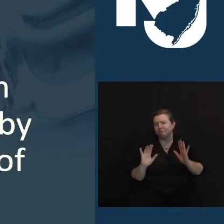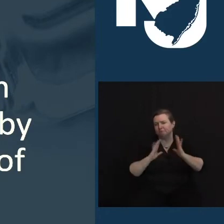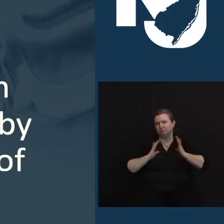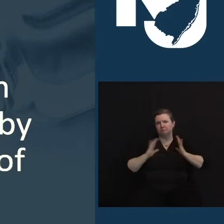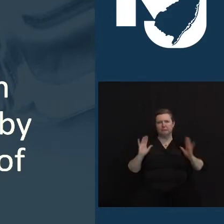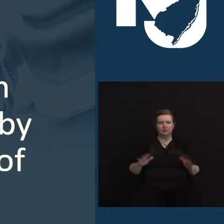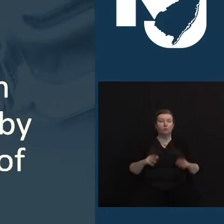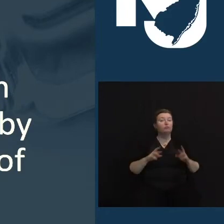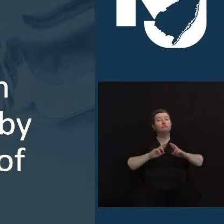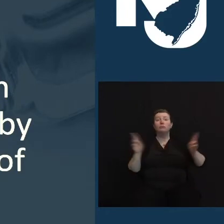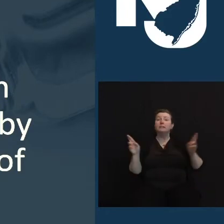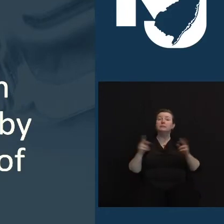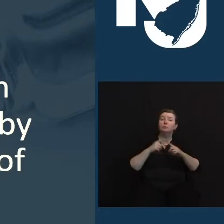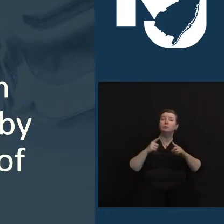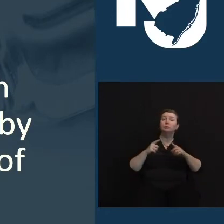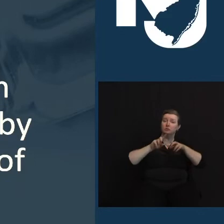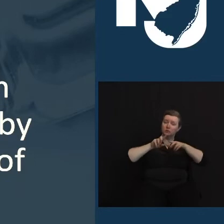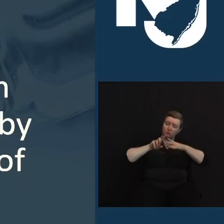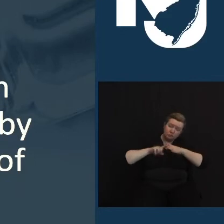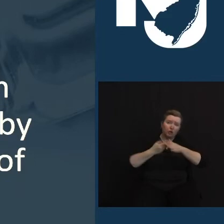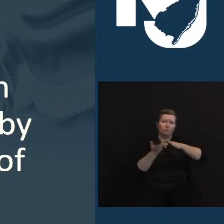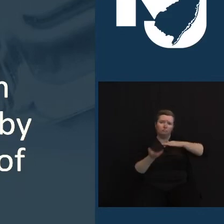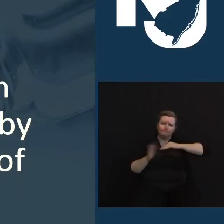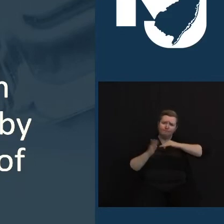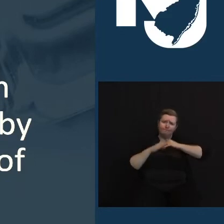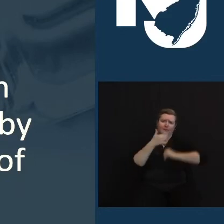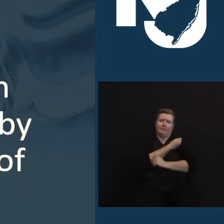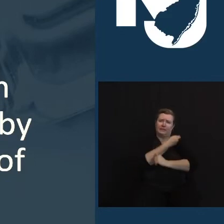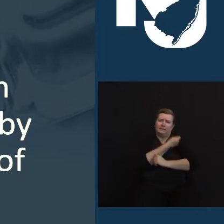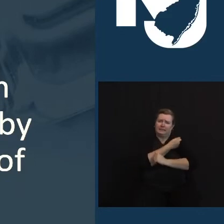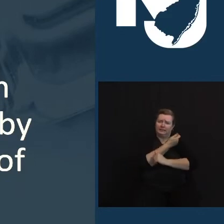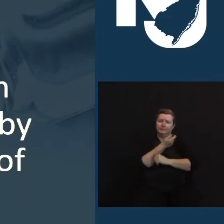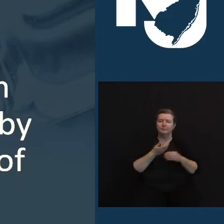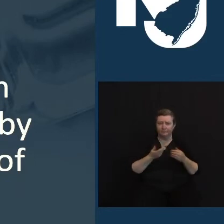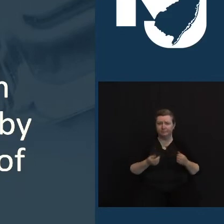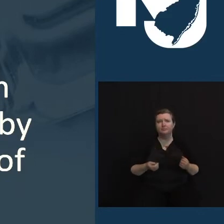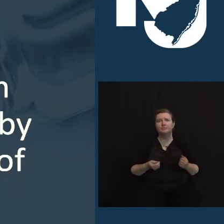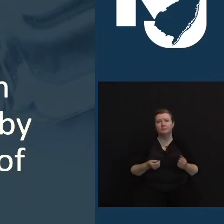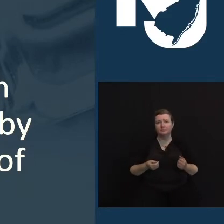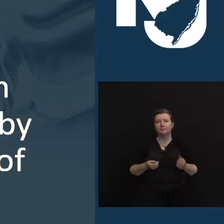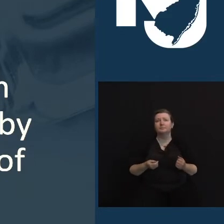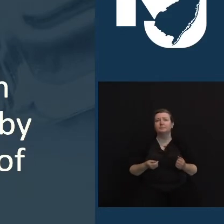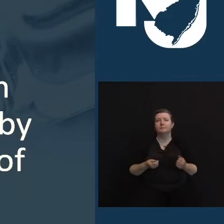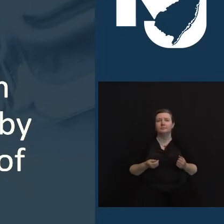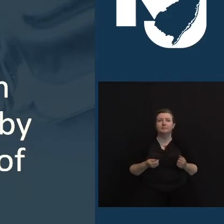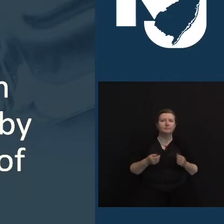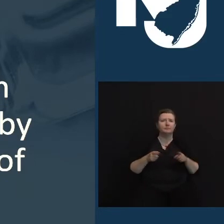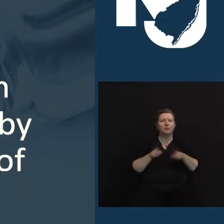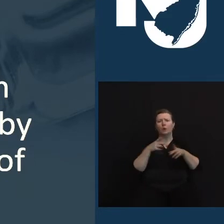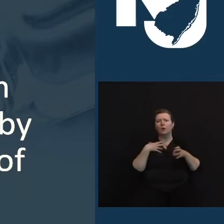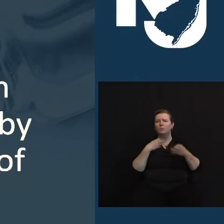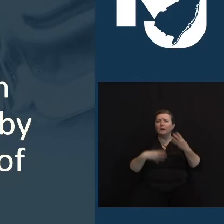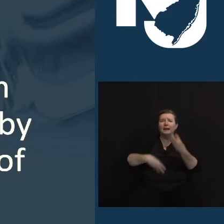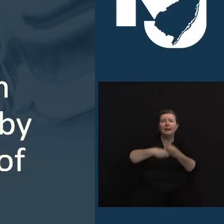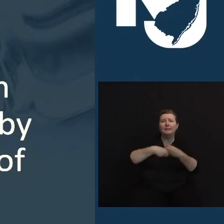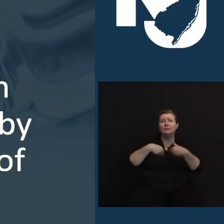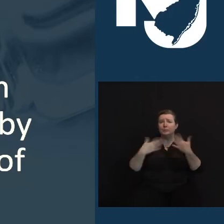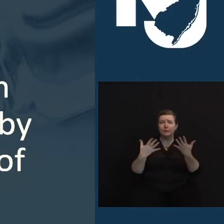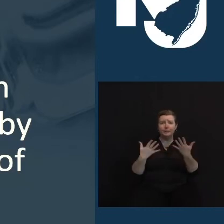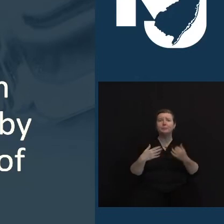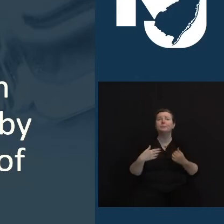to ramp up our vaccination efforts exponentially. May I just say this up front? I want to